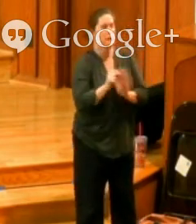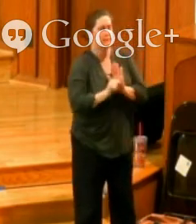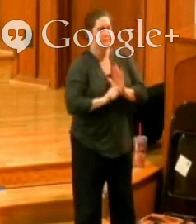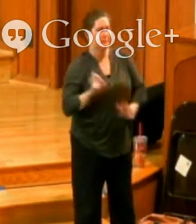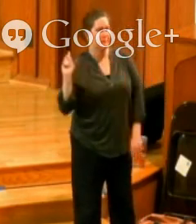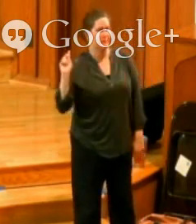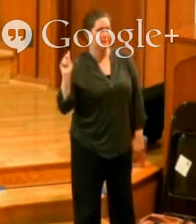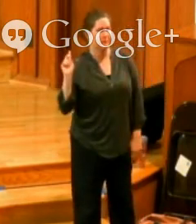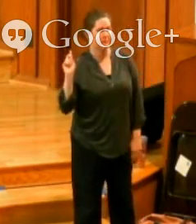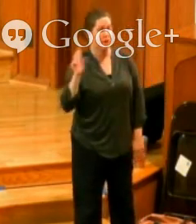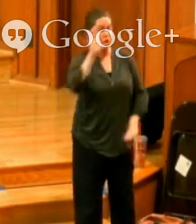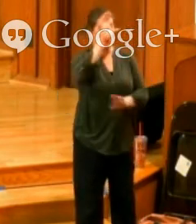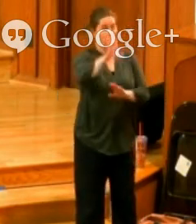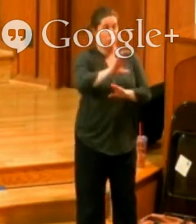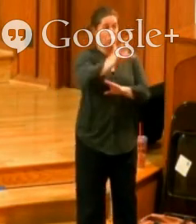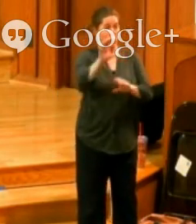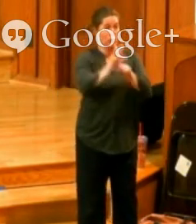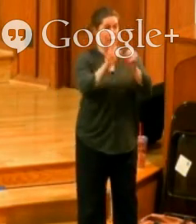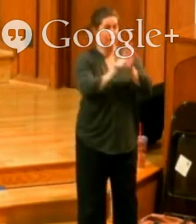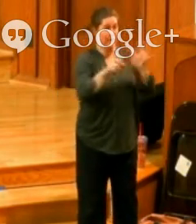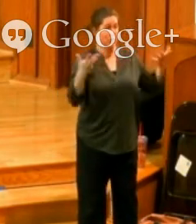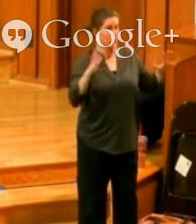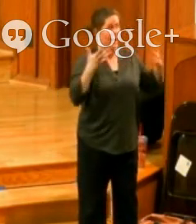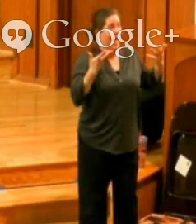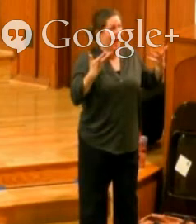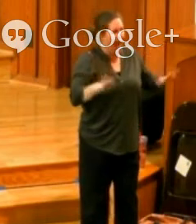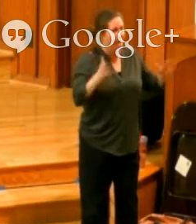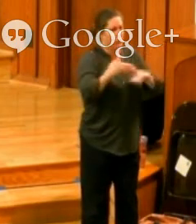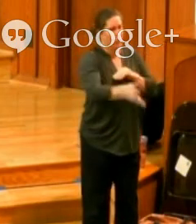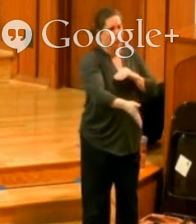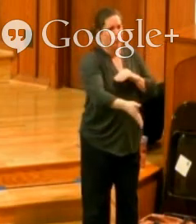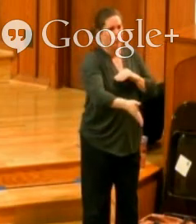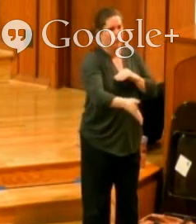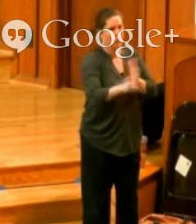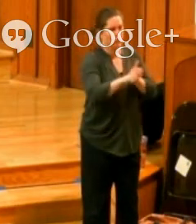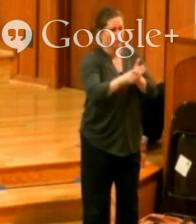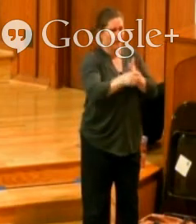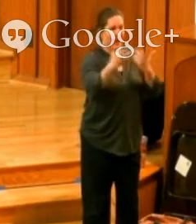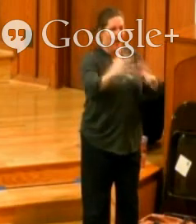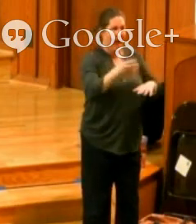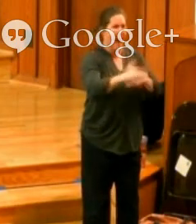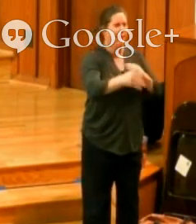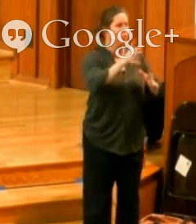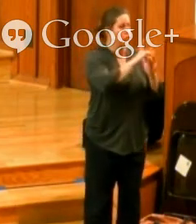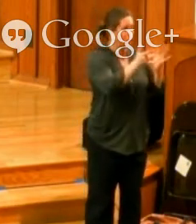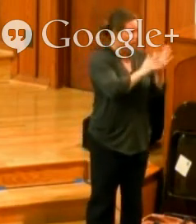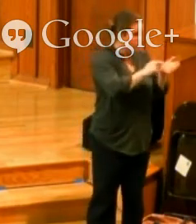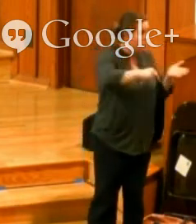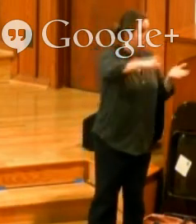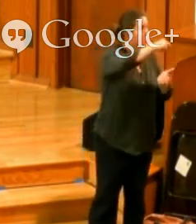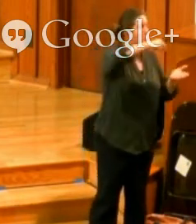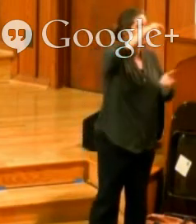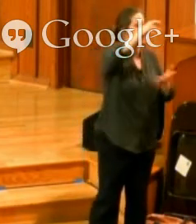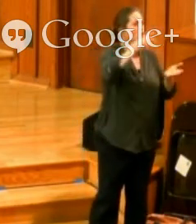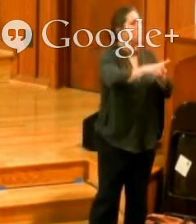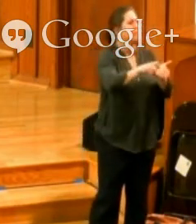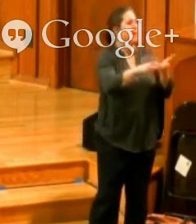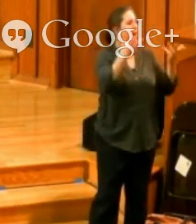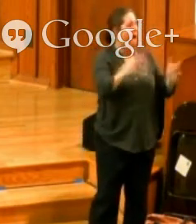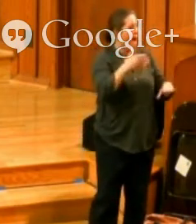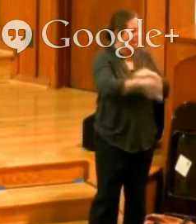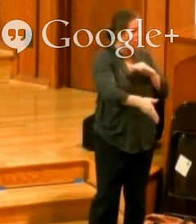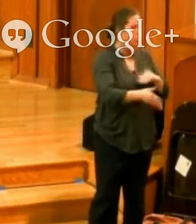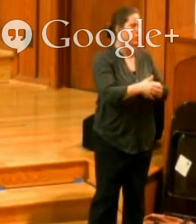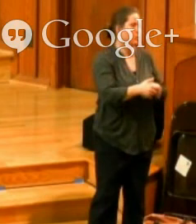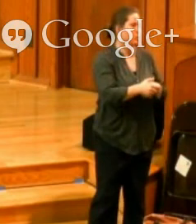the crucifixion of Jesus. This book was written after the ascension of Jesus, and Jesus saw it fit to keep it in the